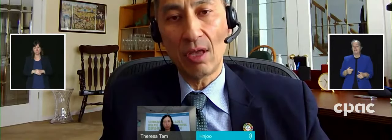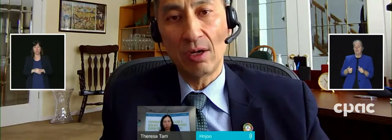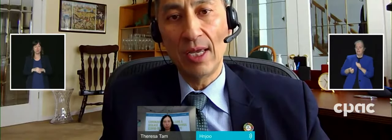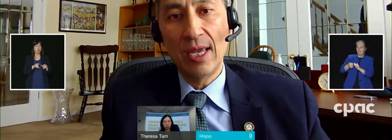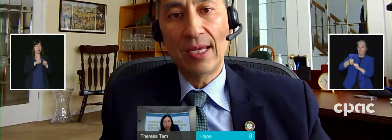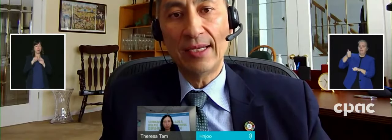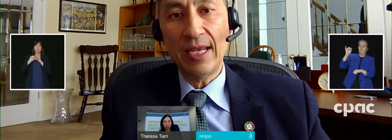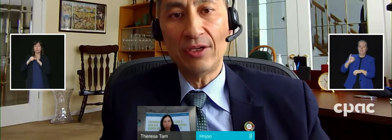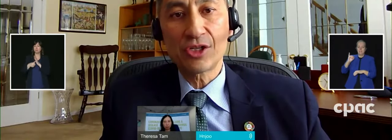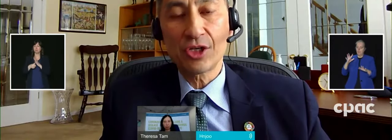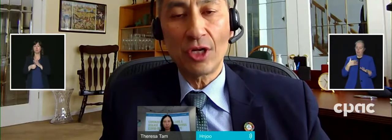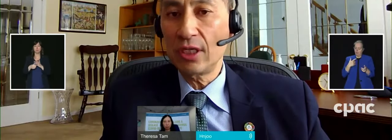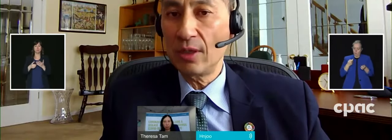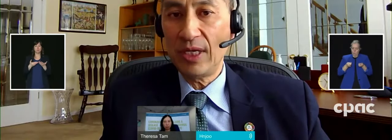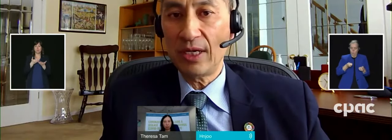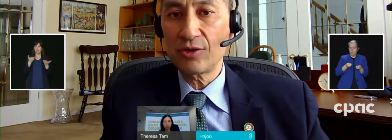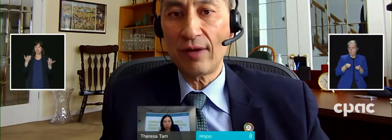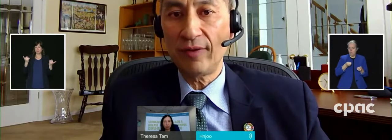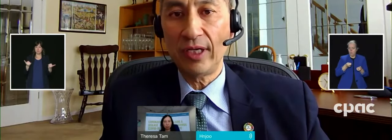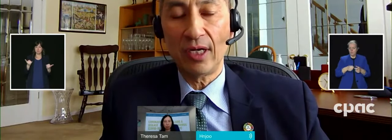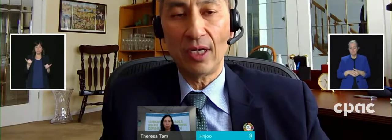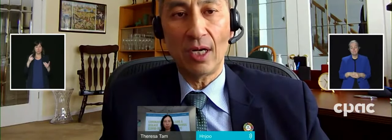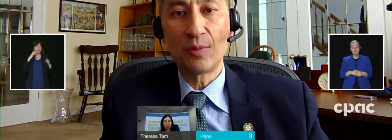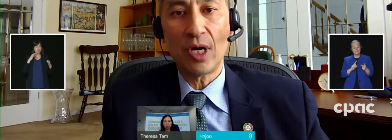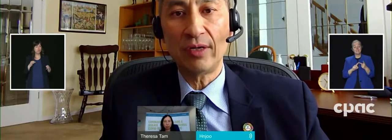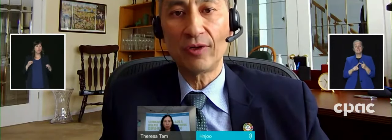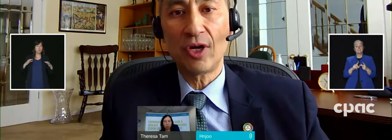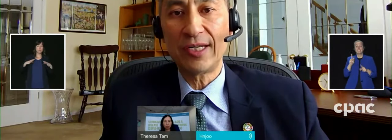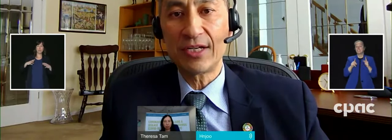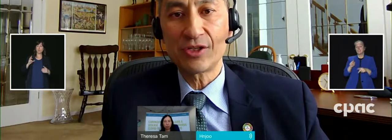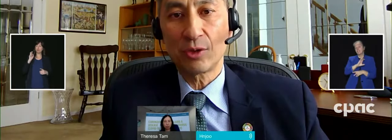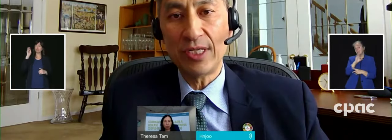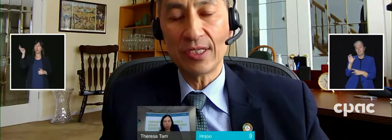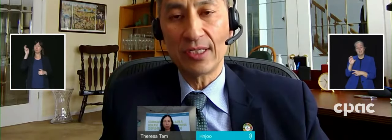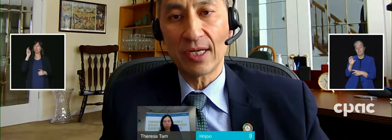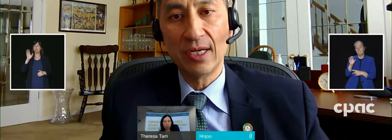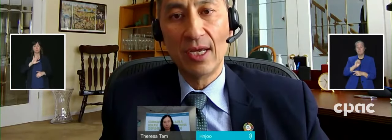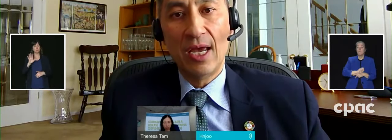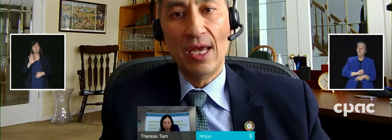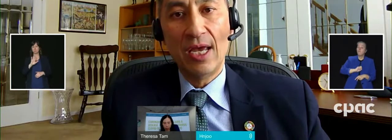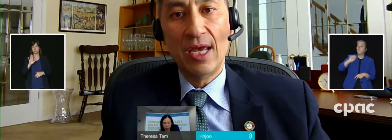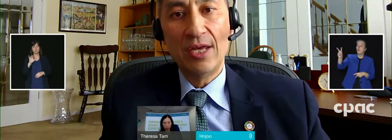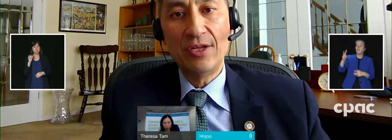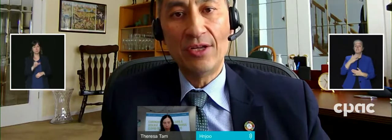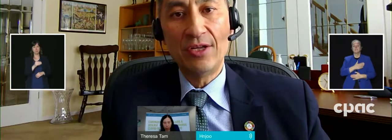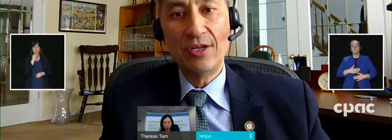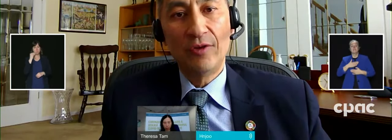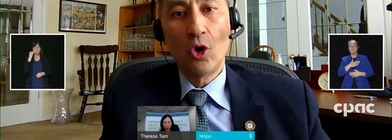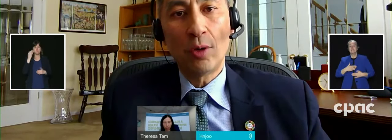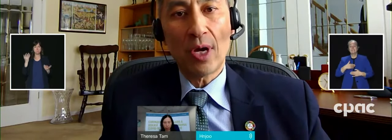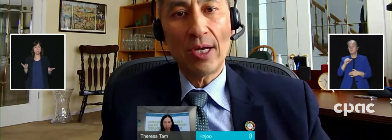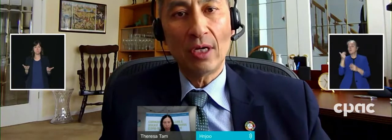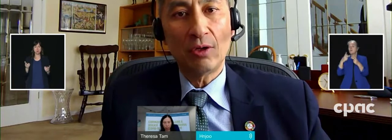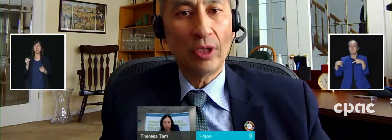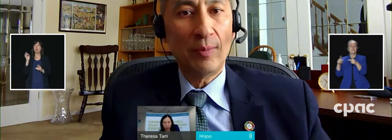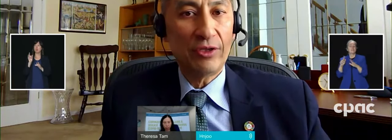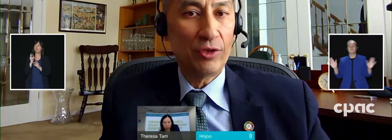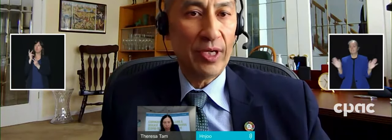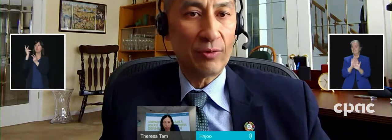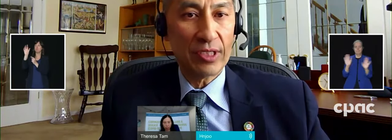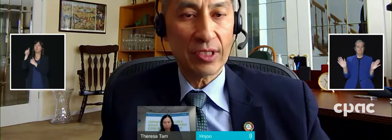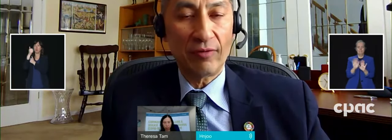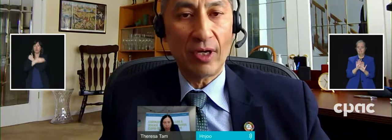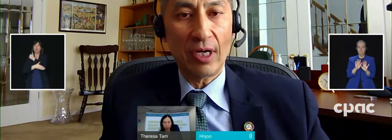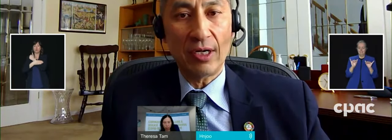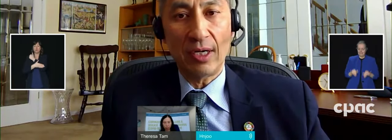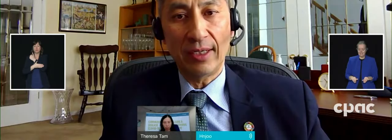along, Canadians should not be traveling abroad for non-essential reasons. As you can see, if you go abroad, not only might you